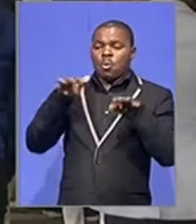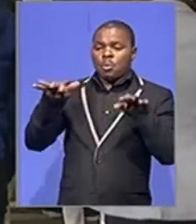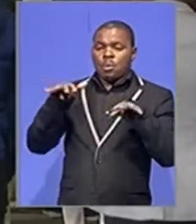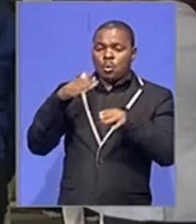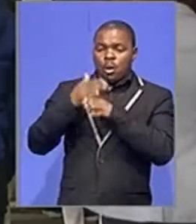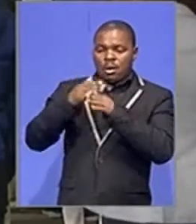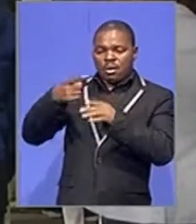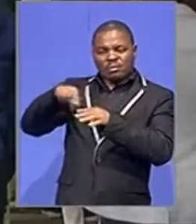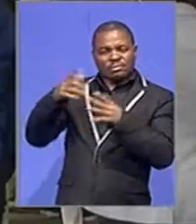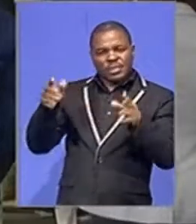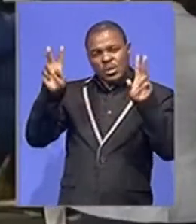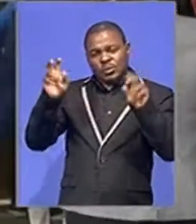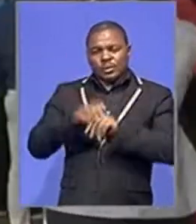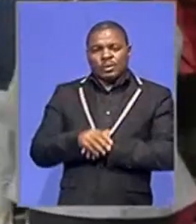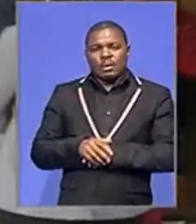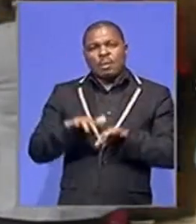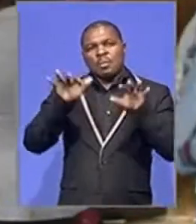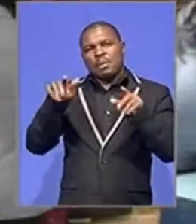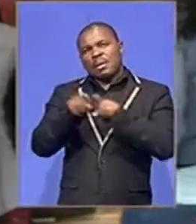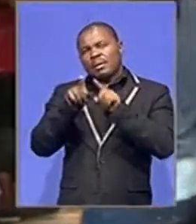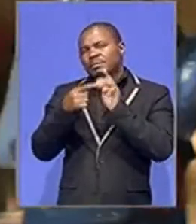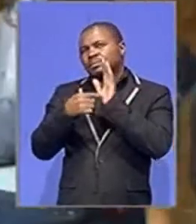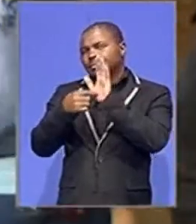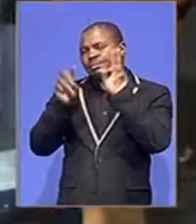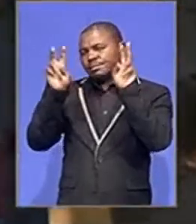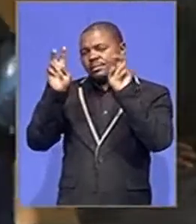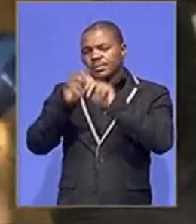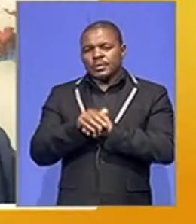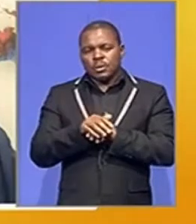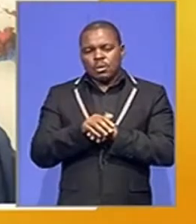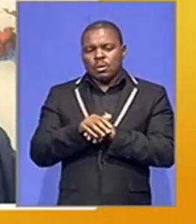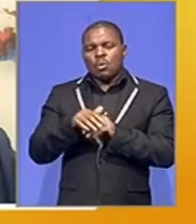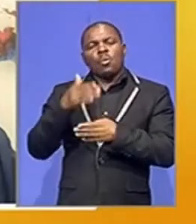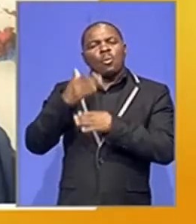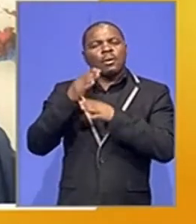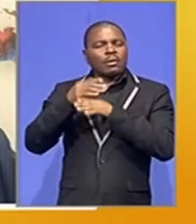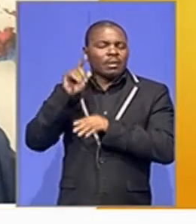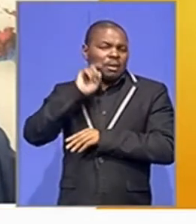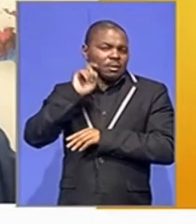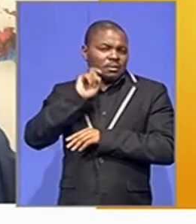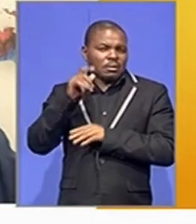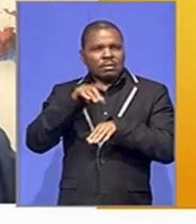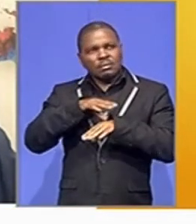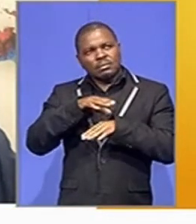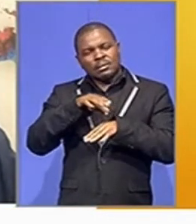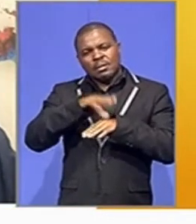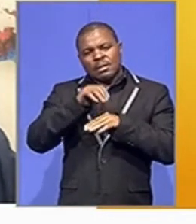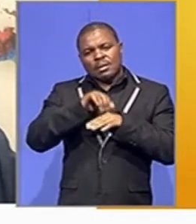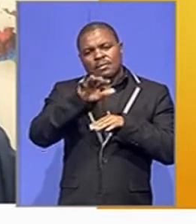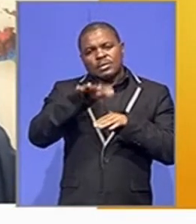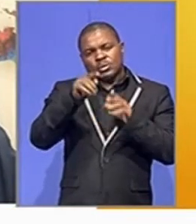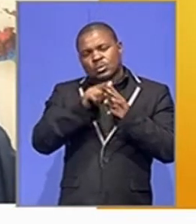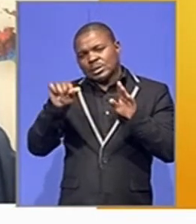us that people are what we call your working age when they are 15 to 64